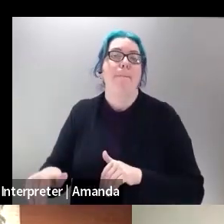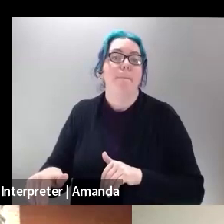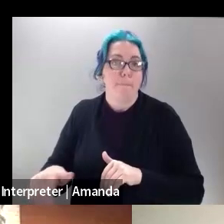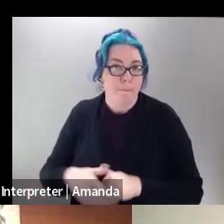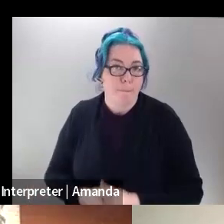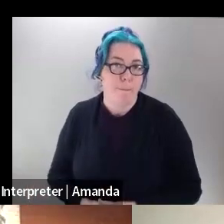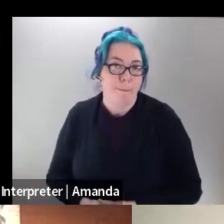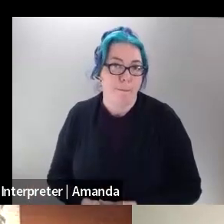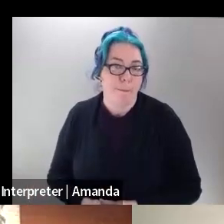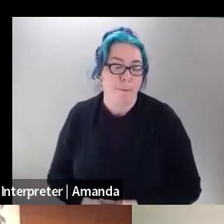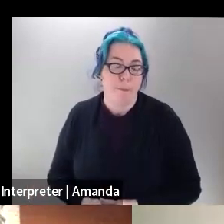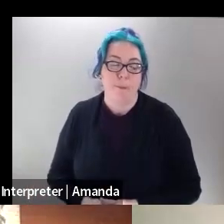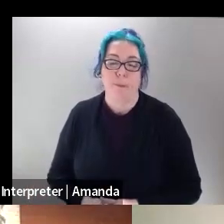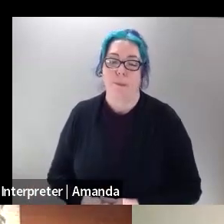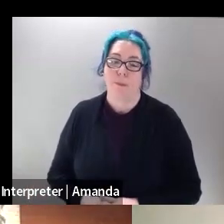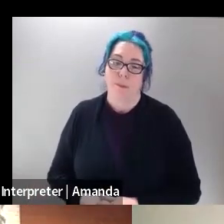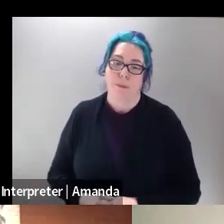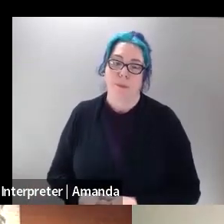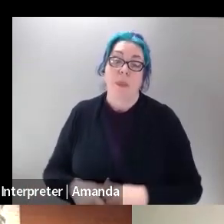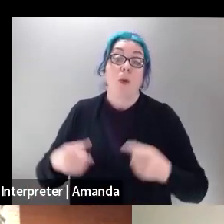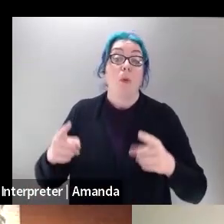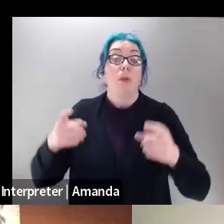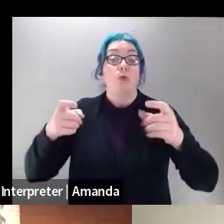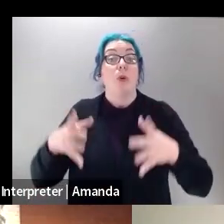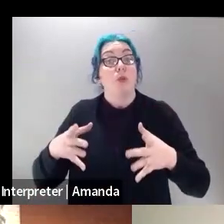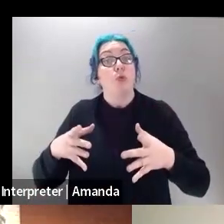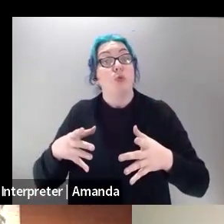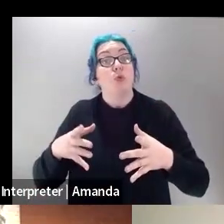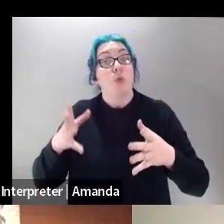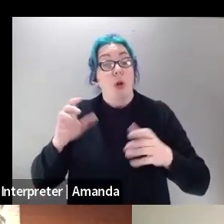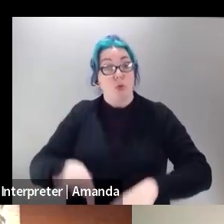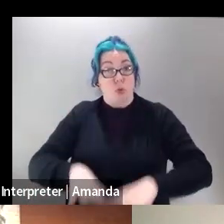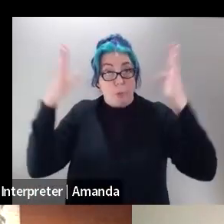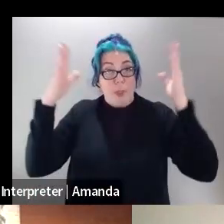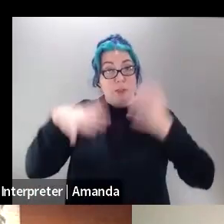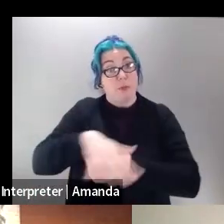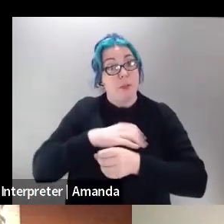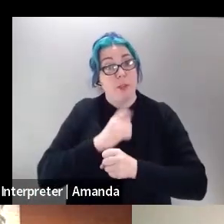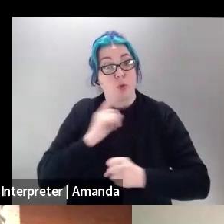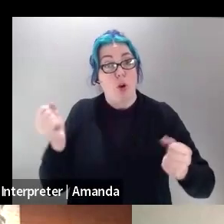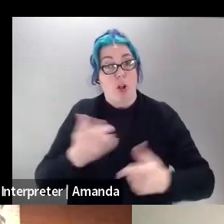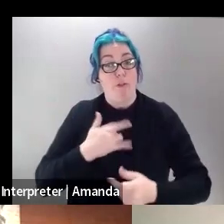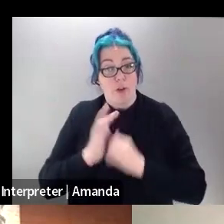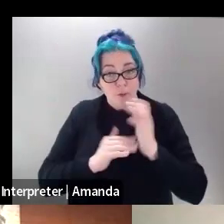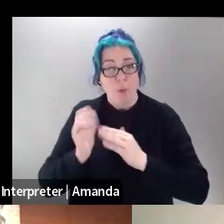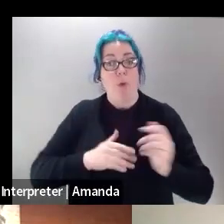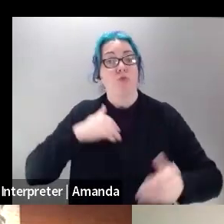a good creative room, starting well has always been part of the work, I would say.